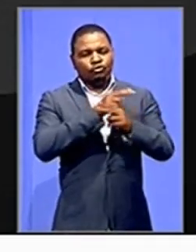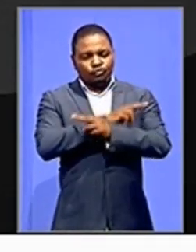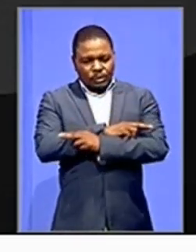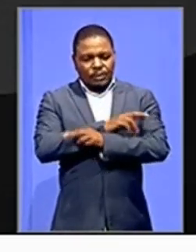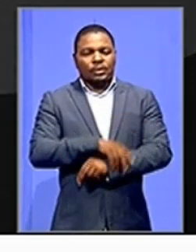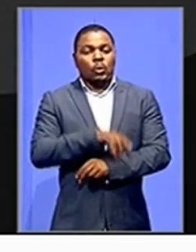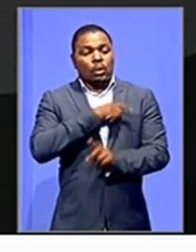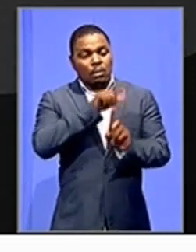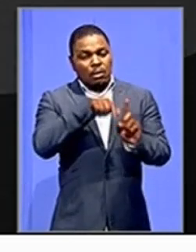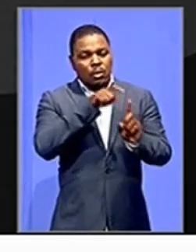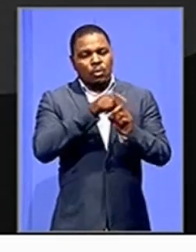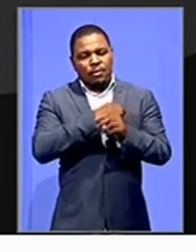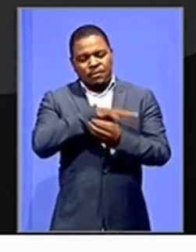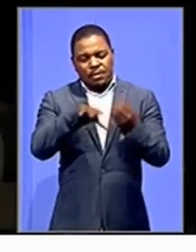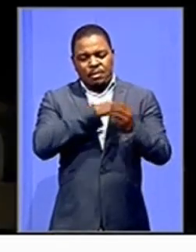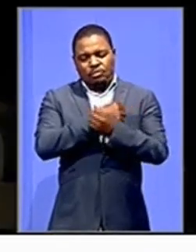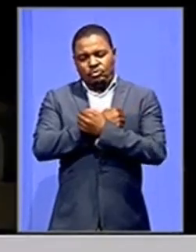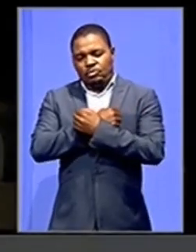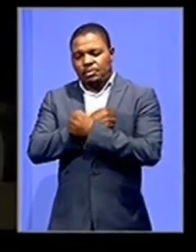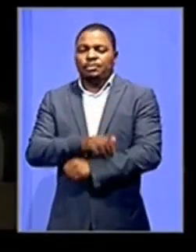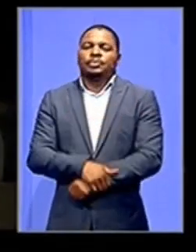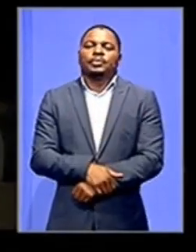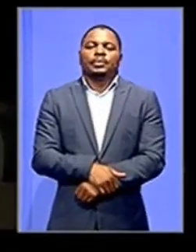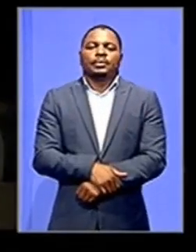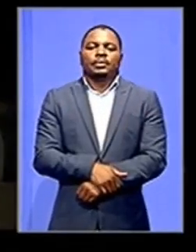kgotso gobane le motho a ratang lapa la gae.